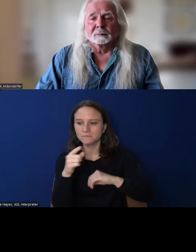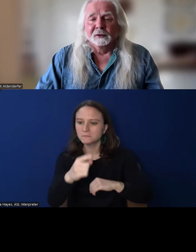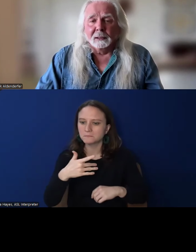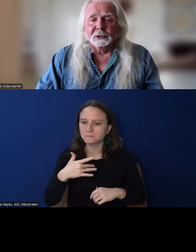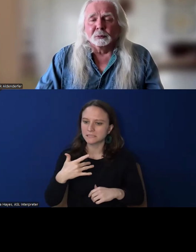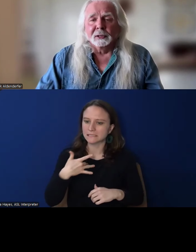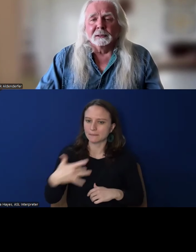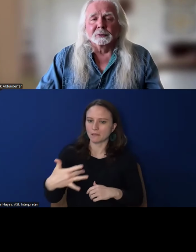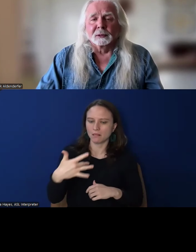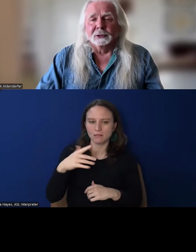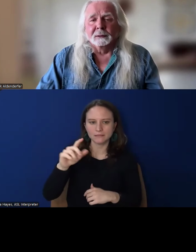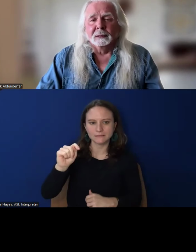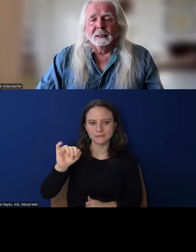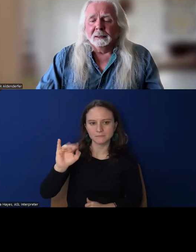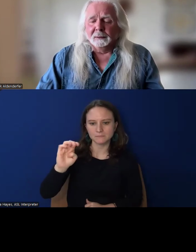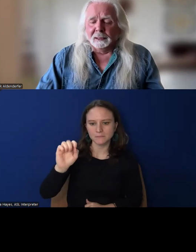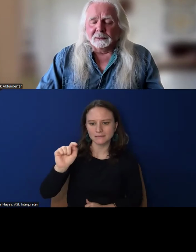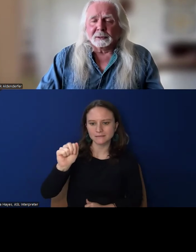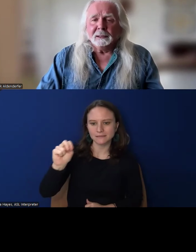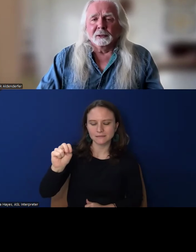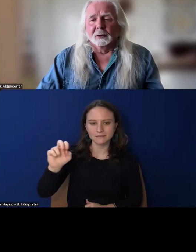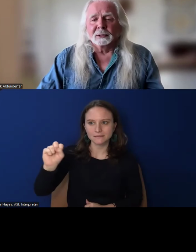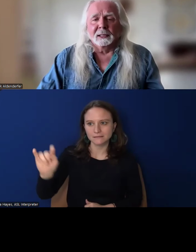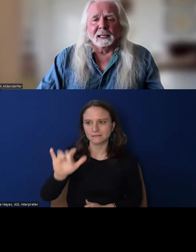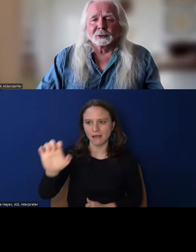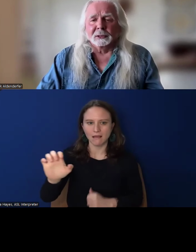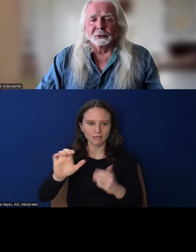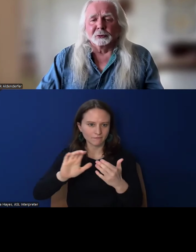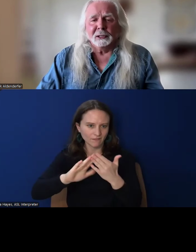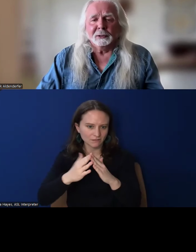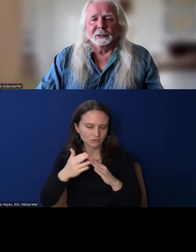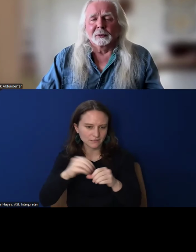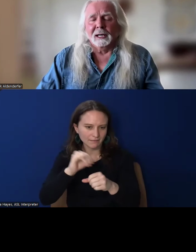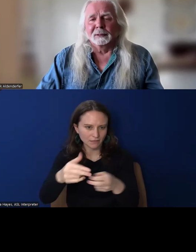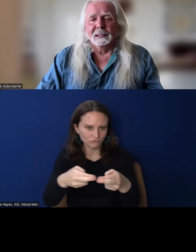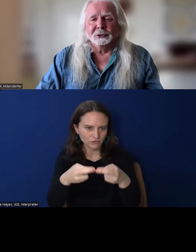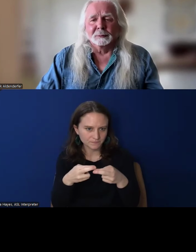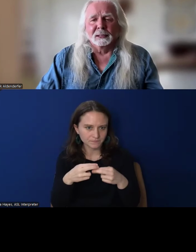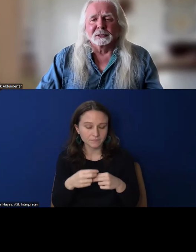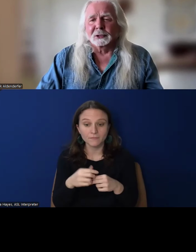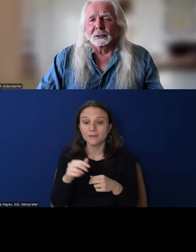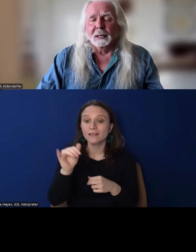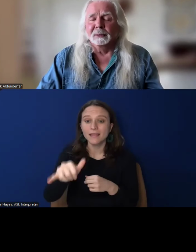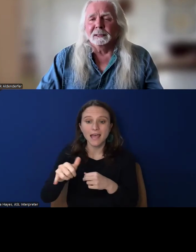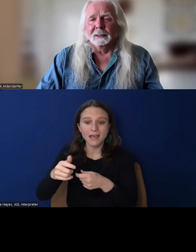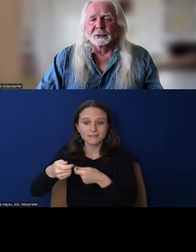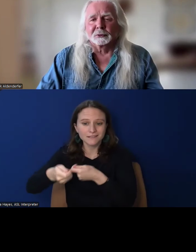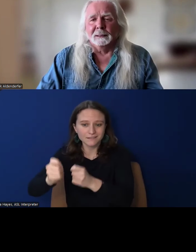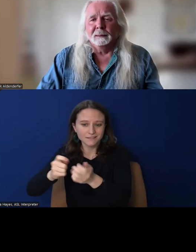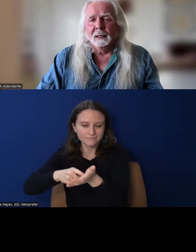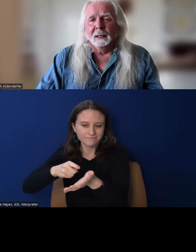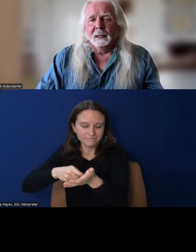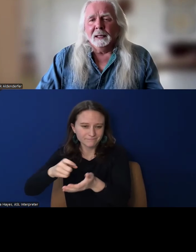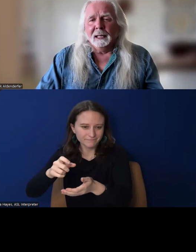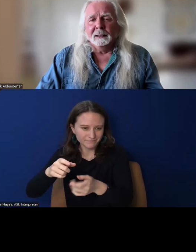Tibetan-style village within this region. The site, though, is not actually underneath their habitation, but it's actually a bit